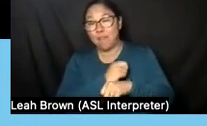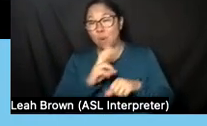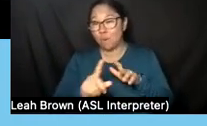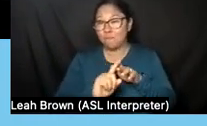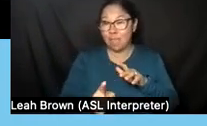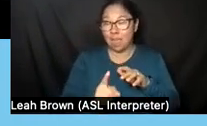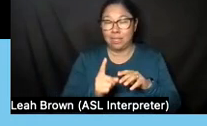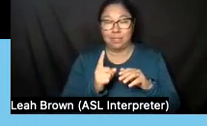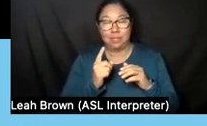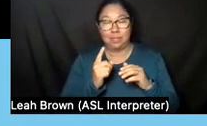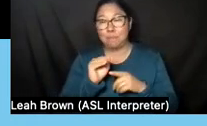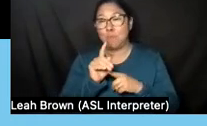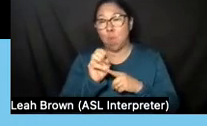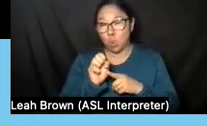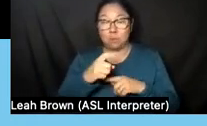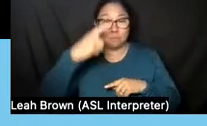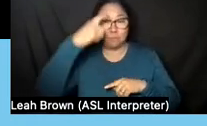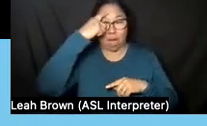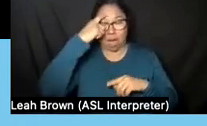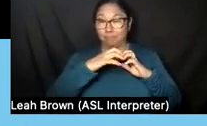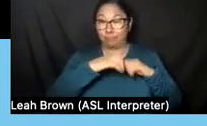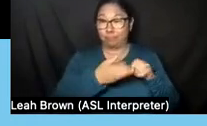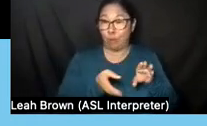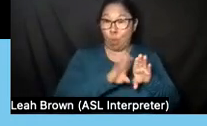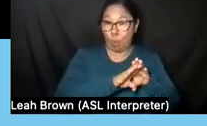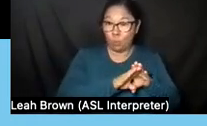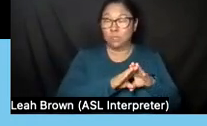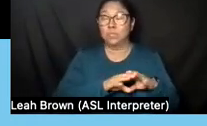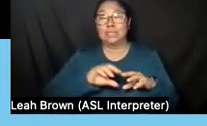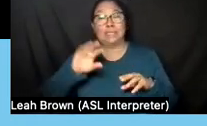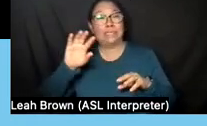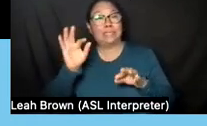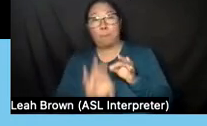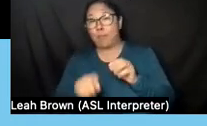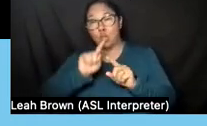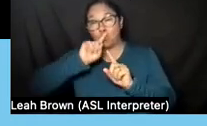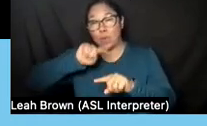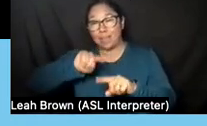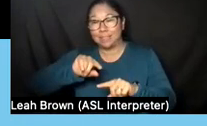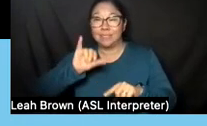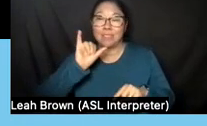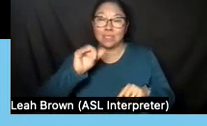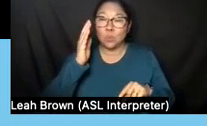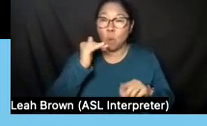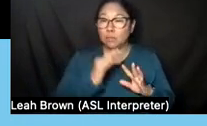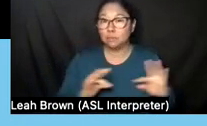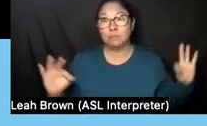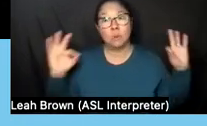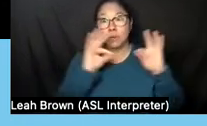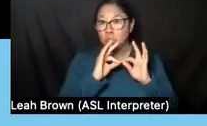the thinking part of the brain and simply reacts. This is why it's important to be proactive to prevent escalations. As we discussed